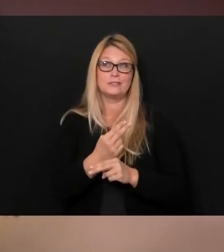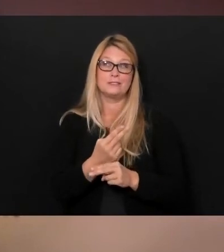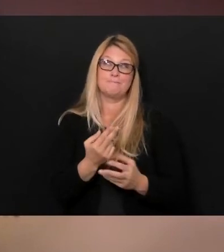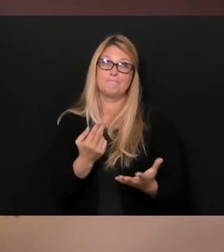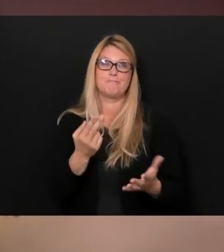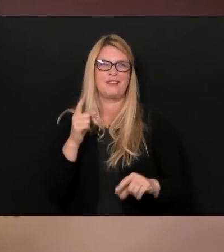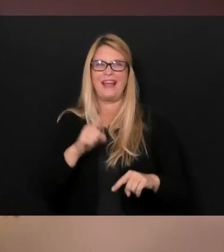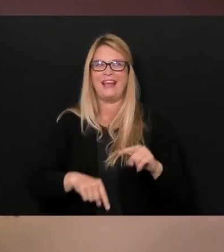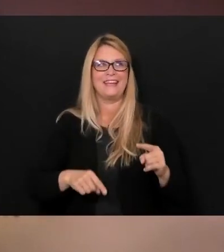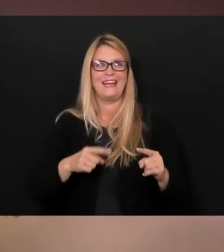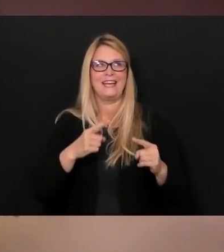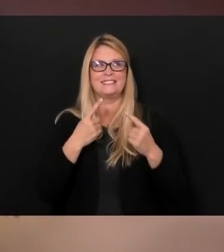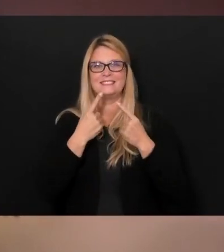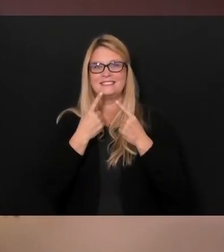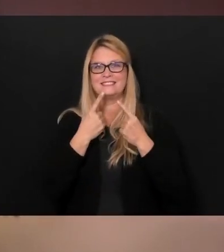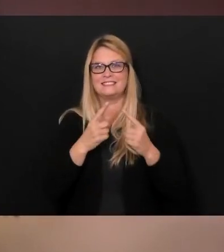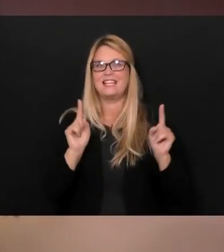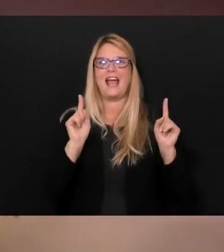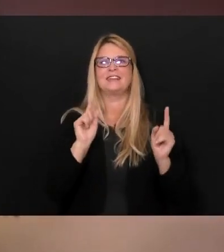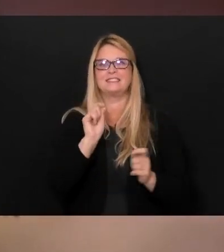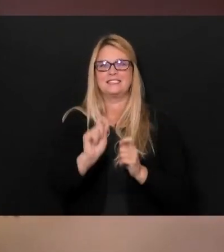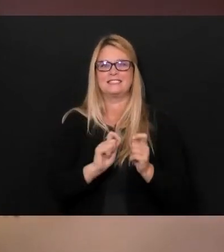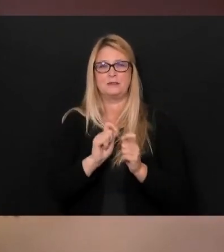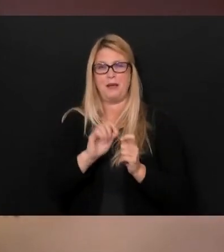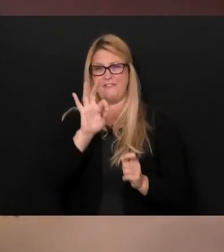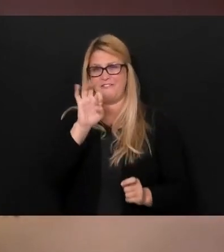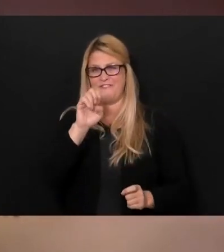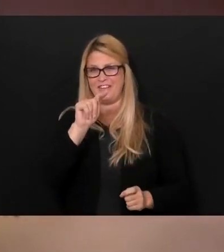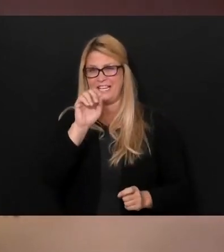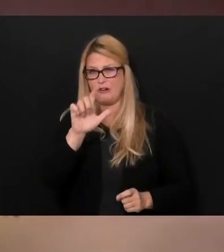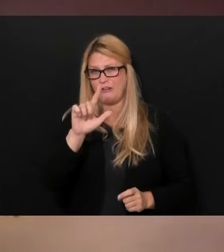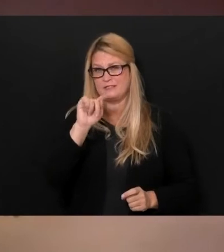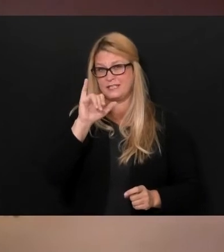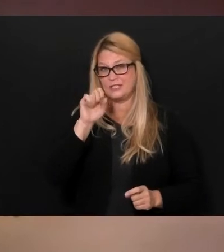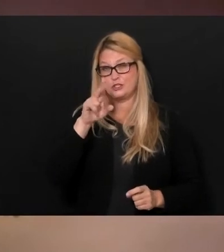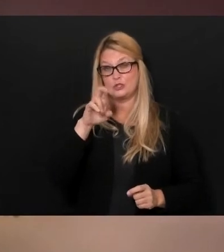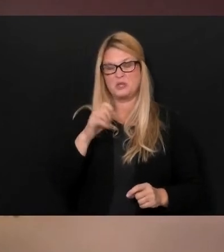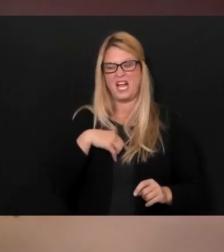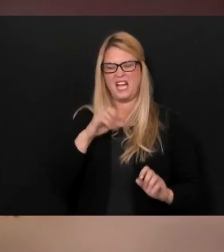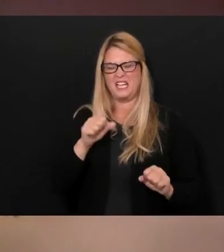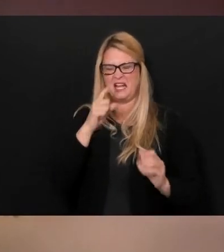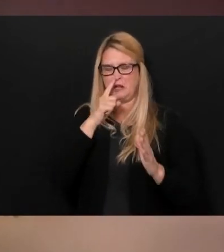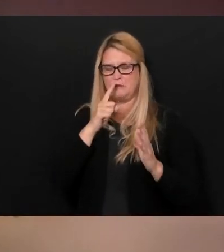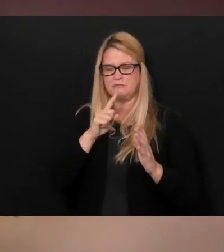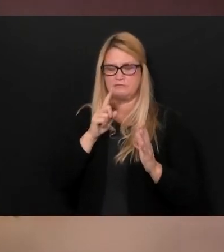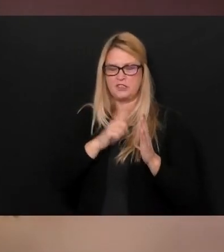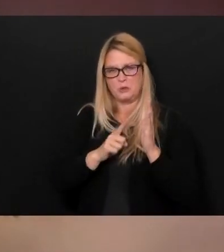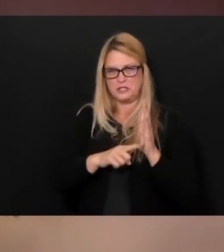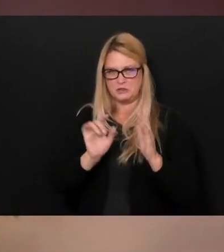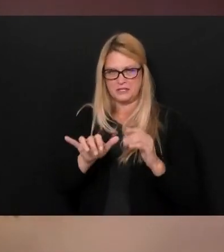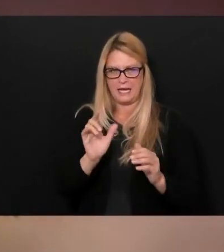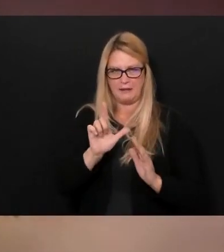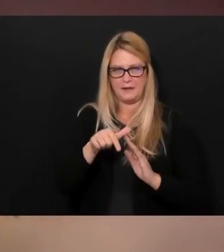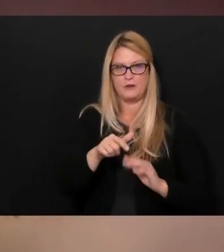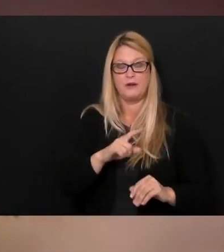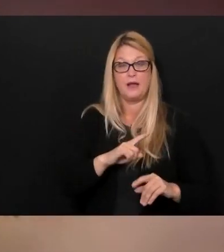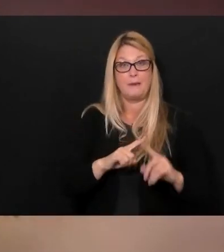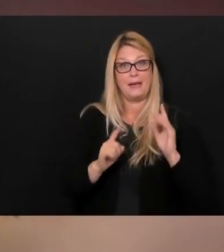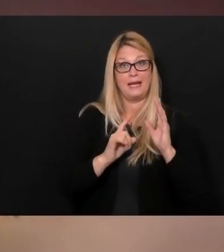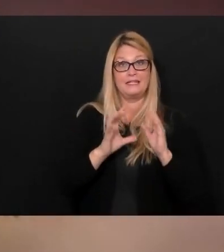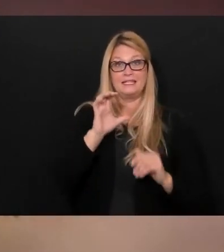say exactly about the question about fetal tissue, but I can look that up. But from cancers,